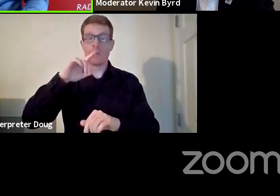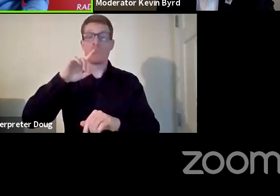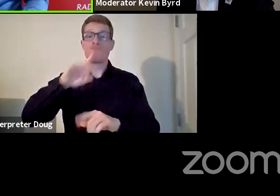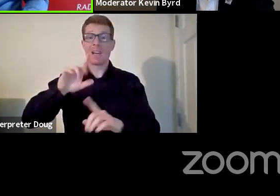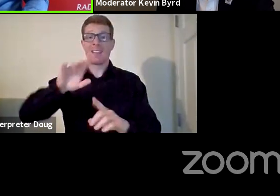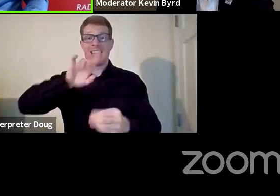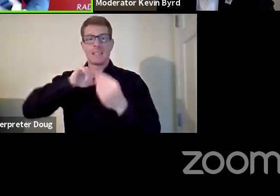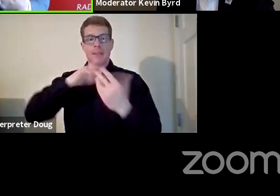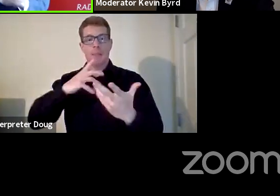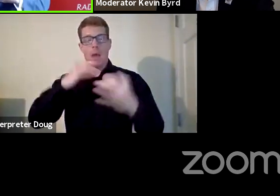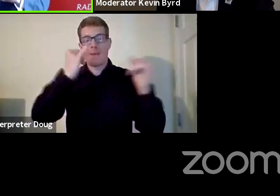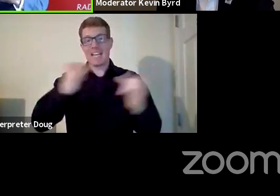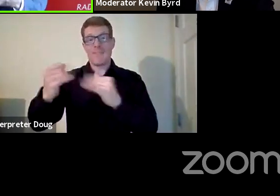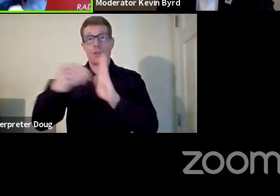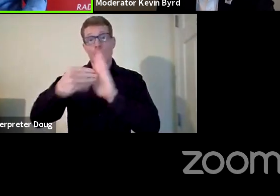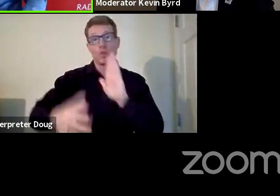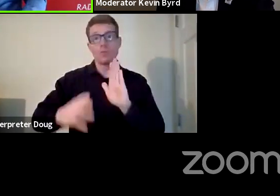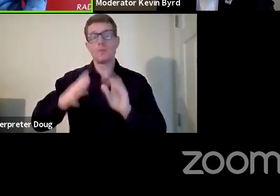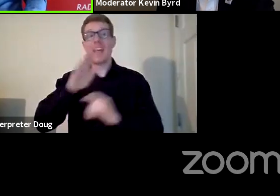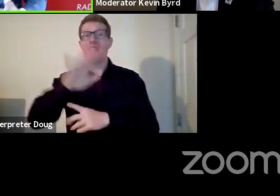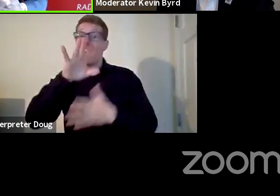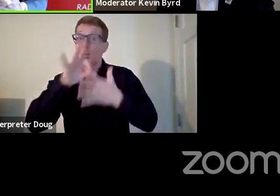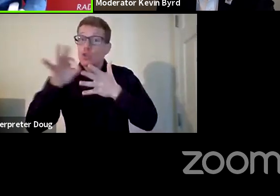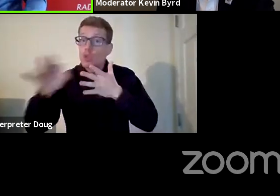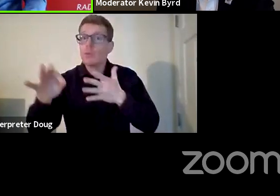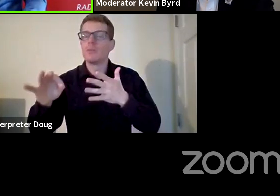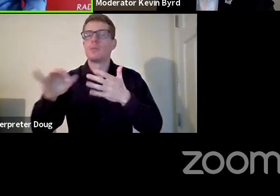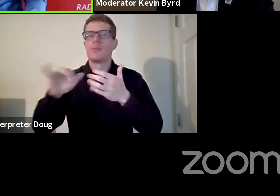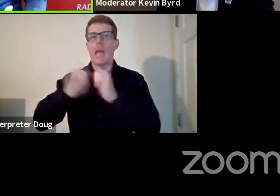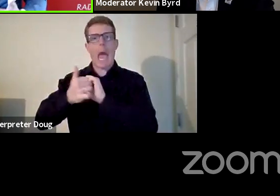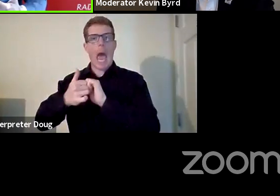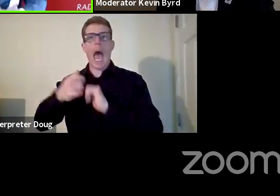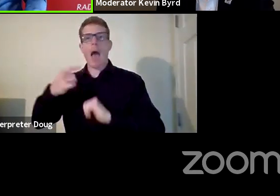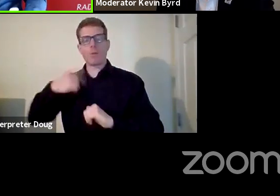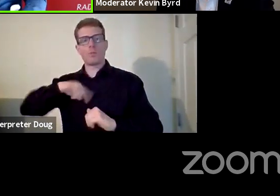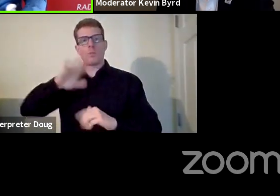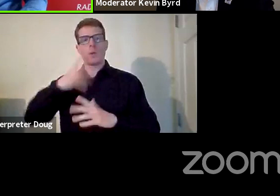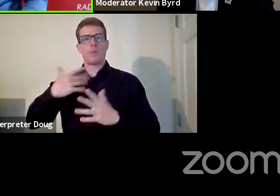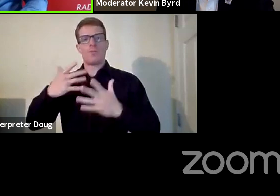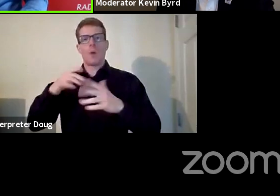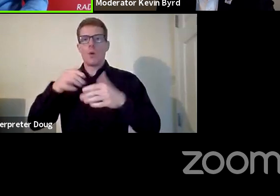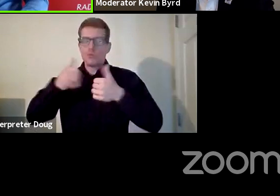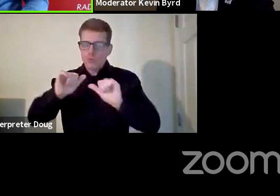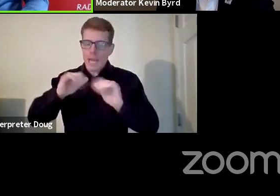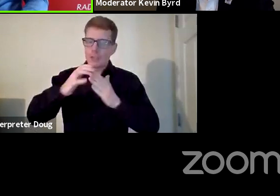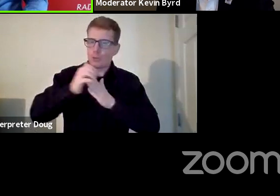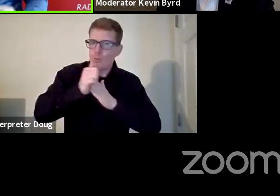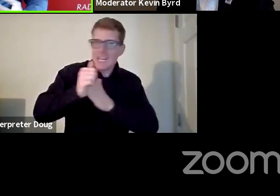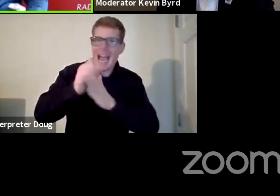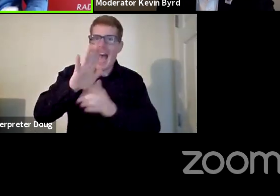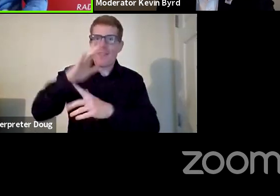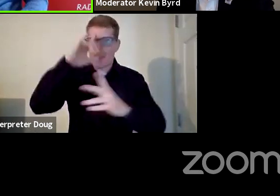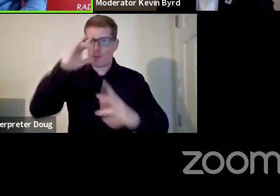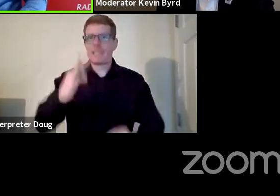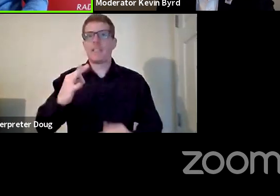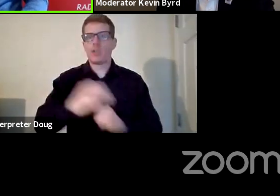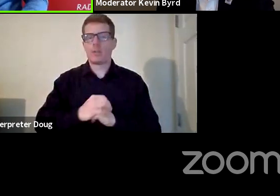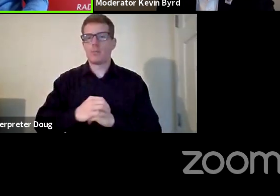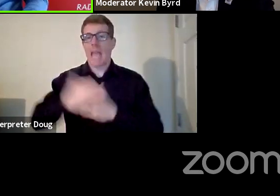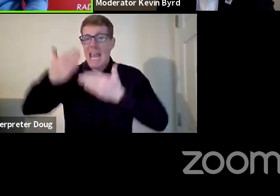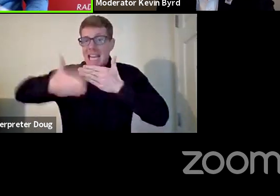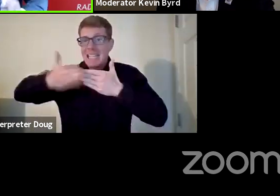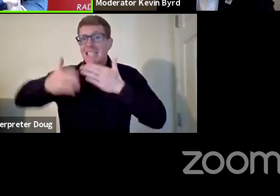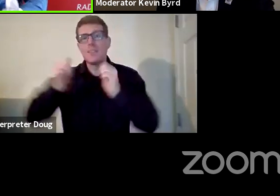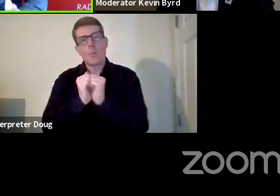make, and what role we're going to play in helping to guide them. And it begins with the communication and it ends with